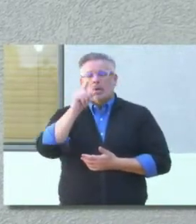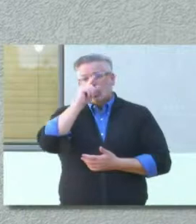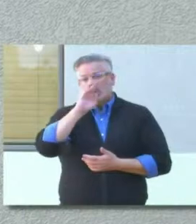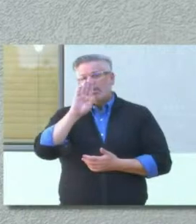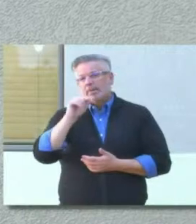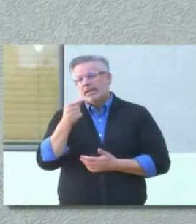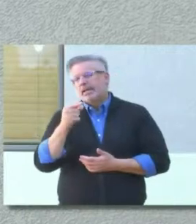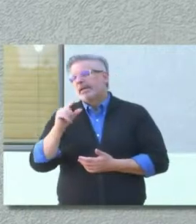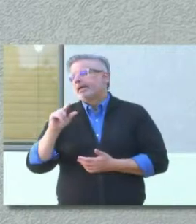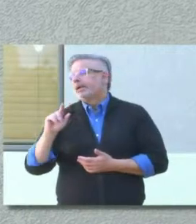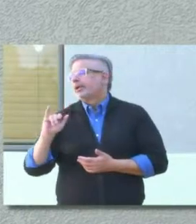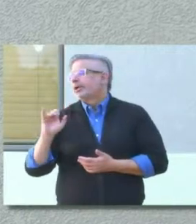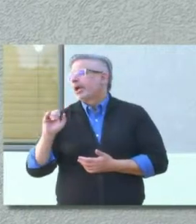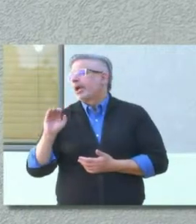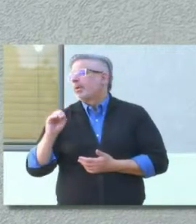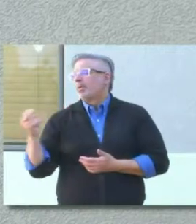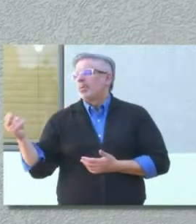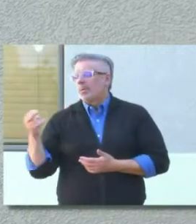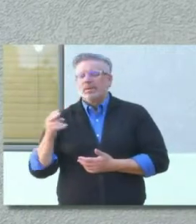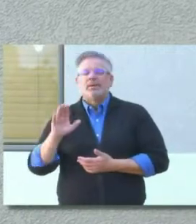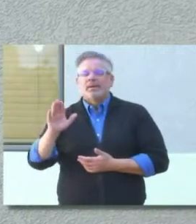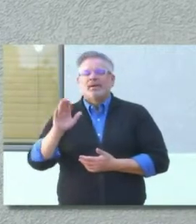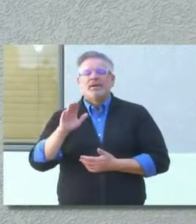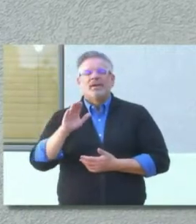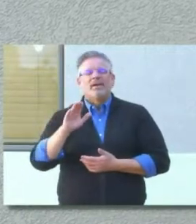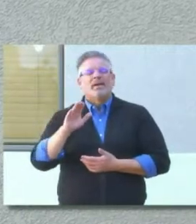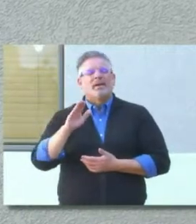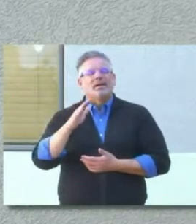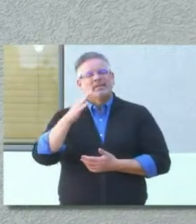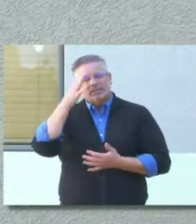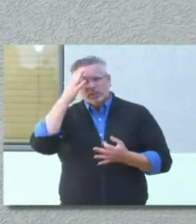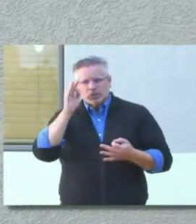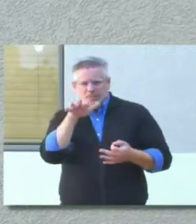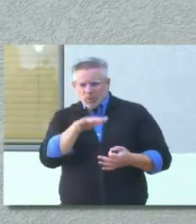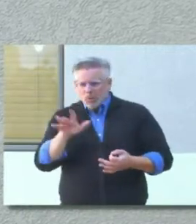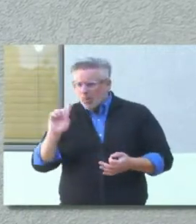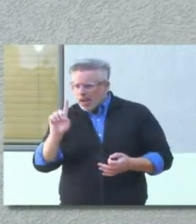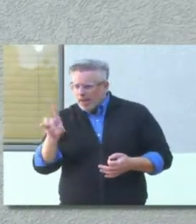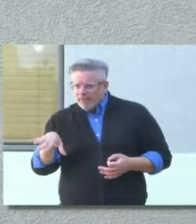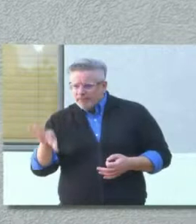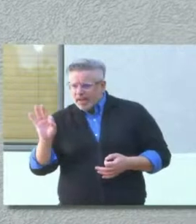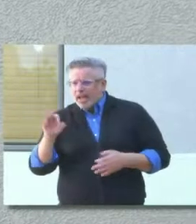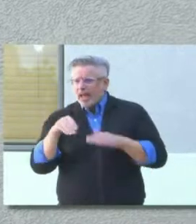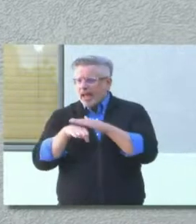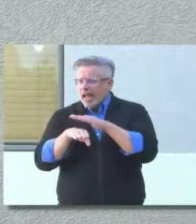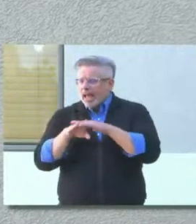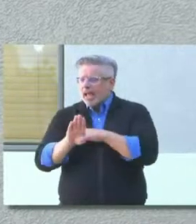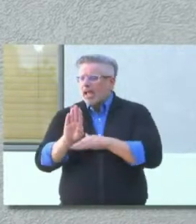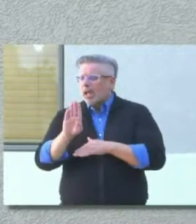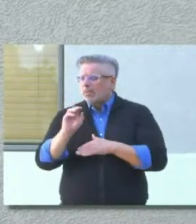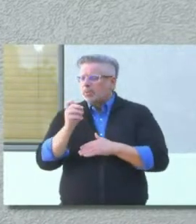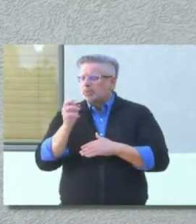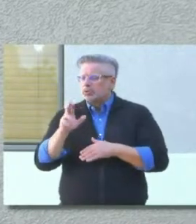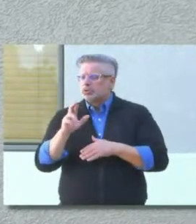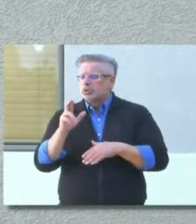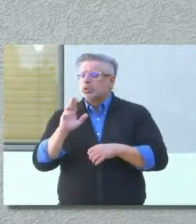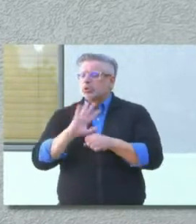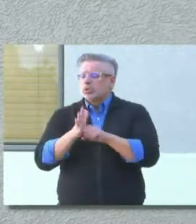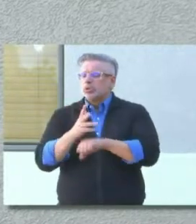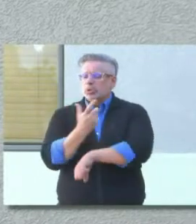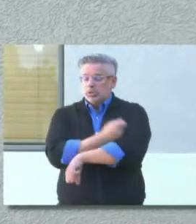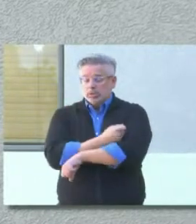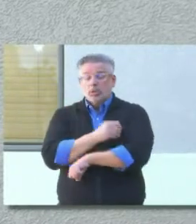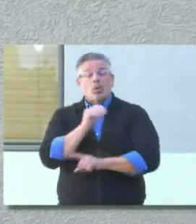Turn, and make some determinations around proximity and access to booster locations. And I just want to